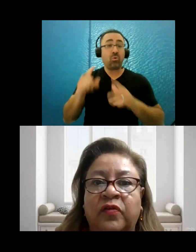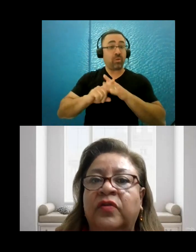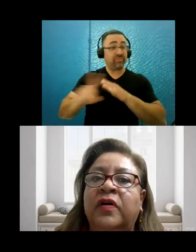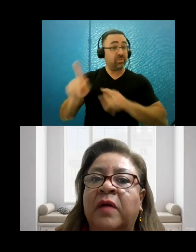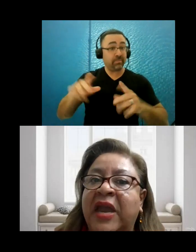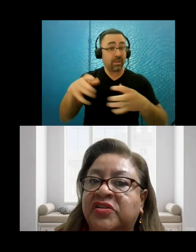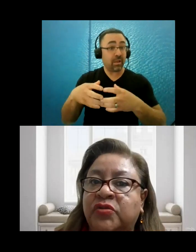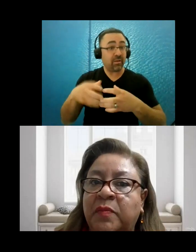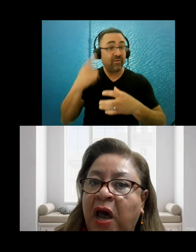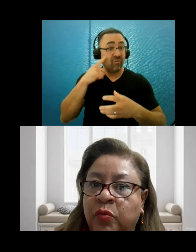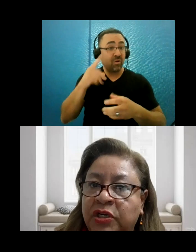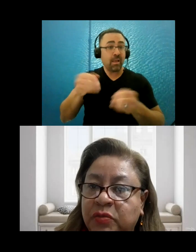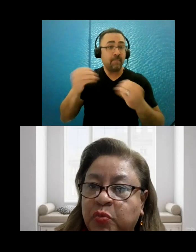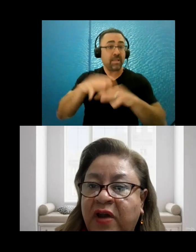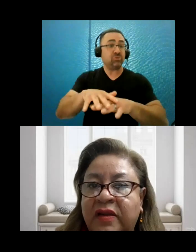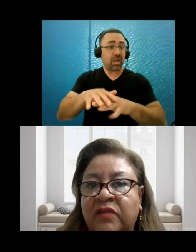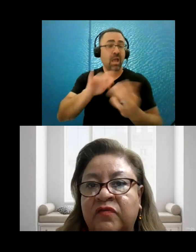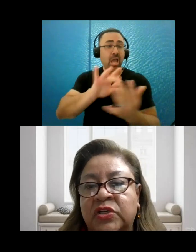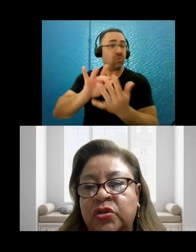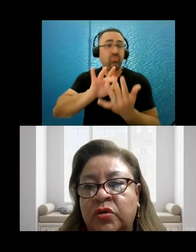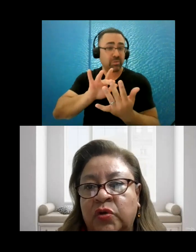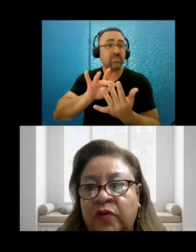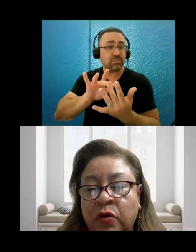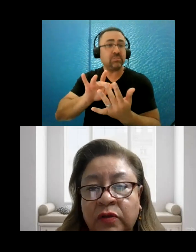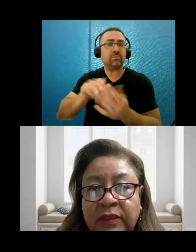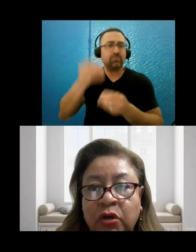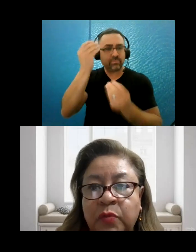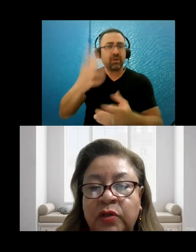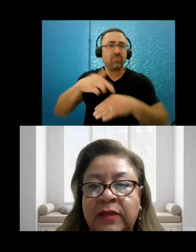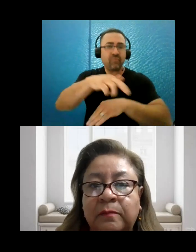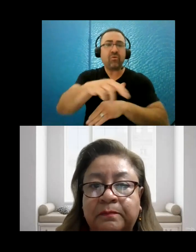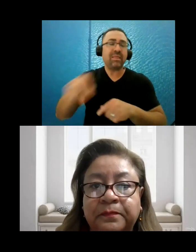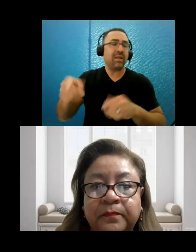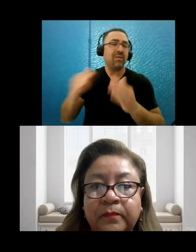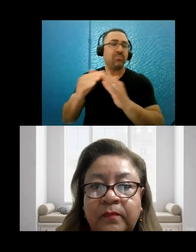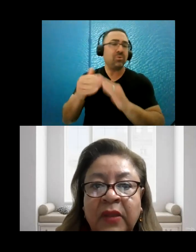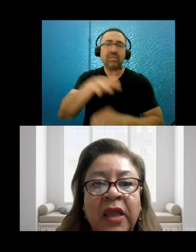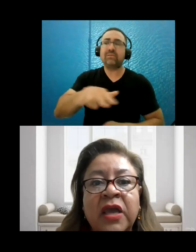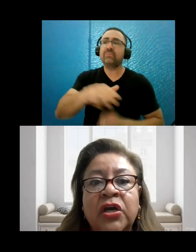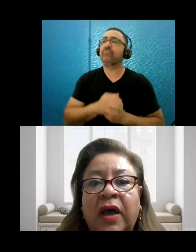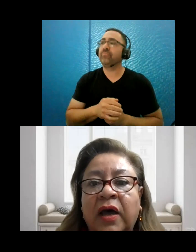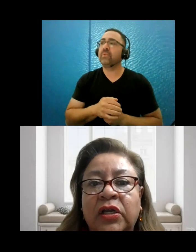are for a mainstream outreach, providing informational referral in the community,